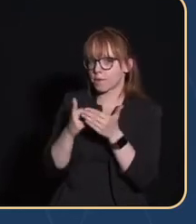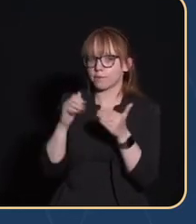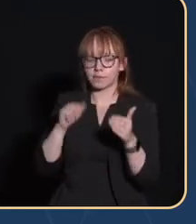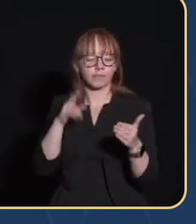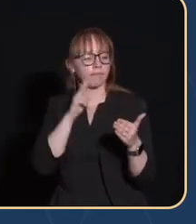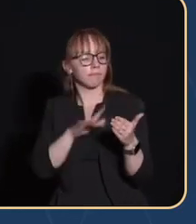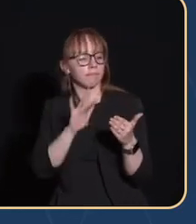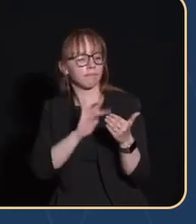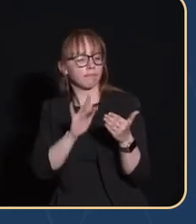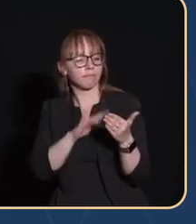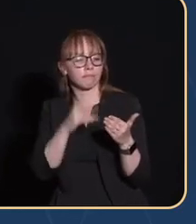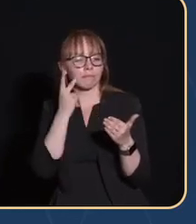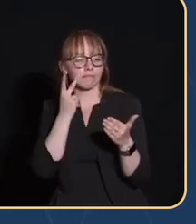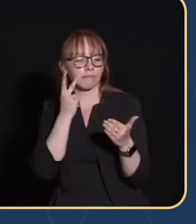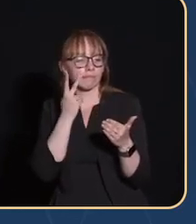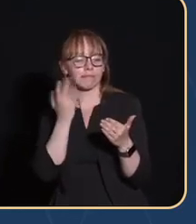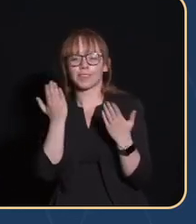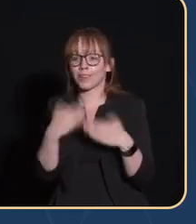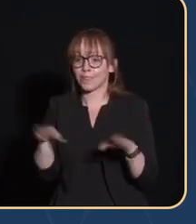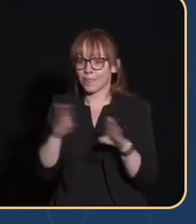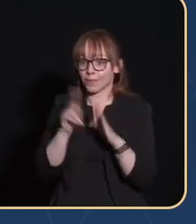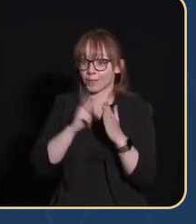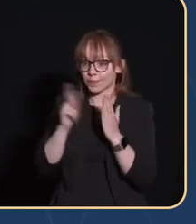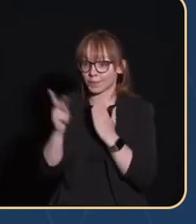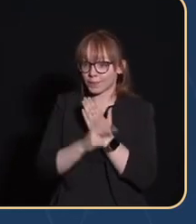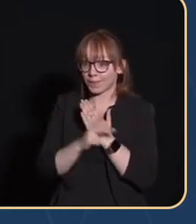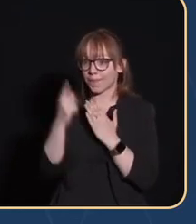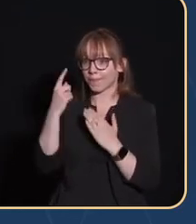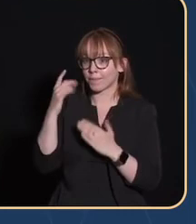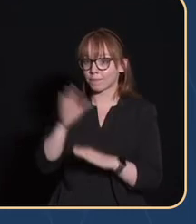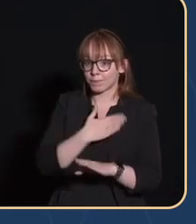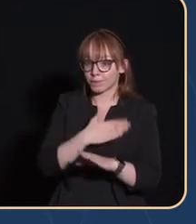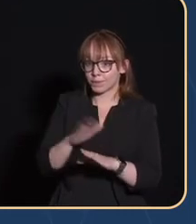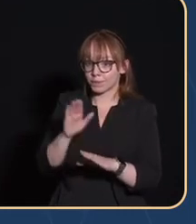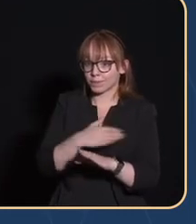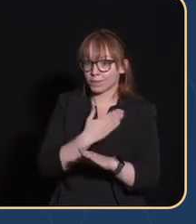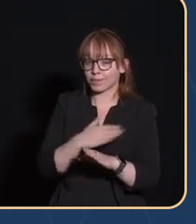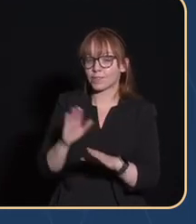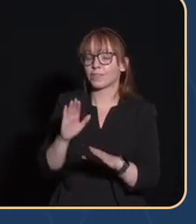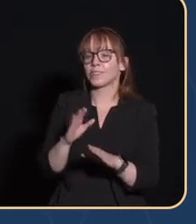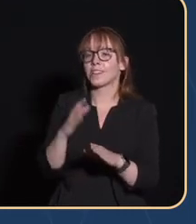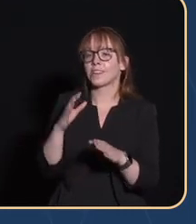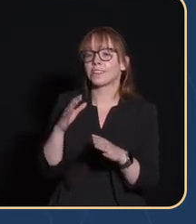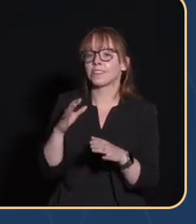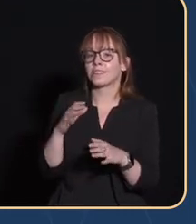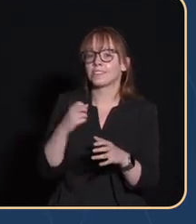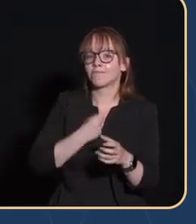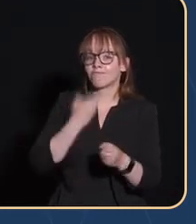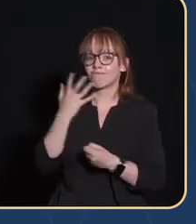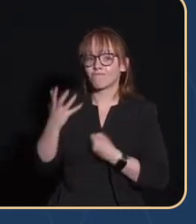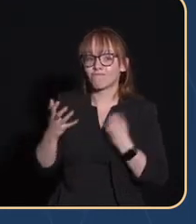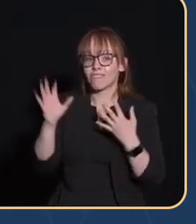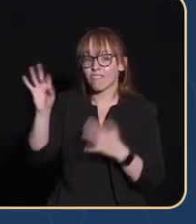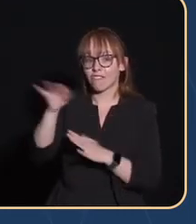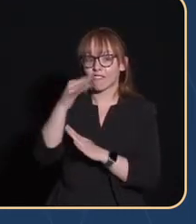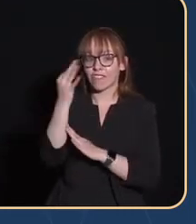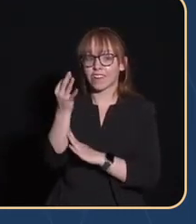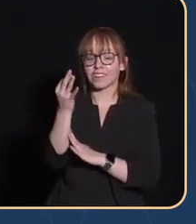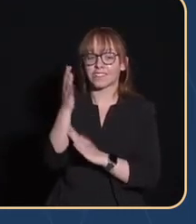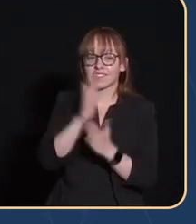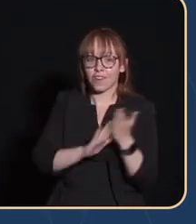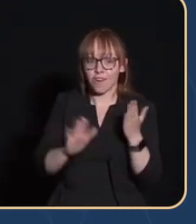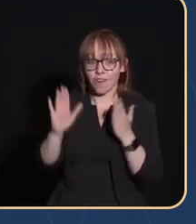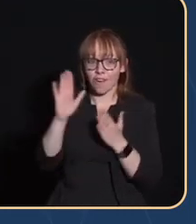We'll close our program tonight with a musical number sung in French from the college choir who put together this short